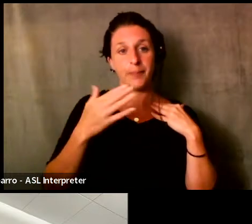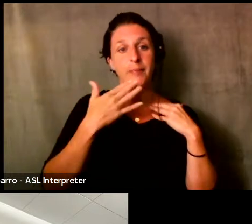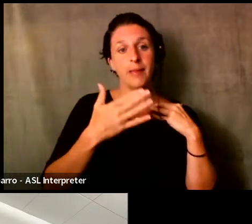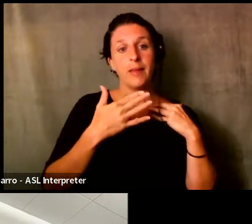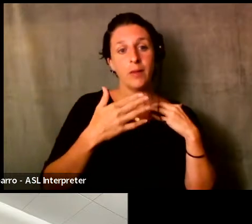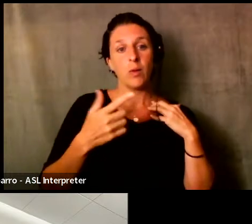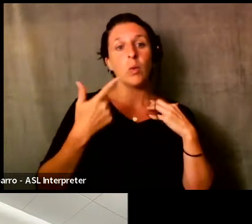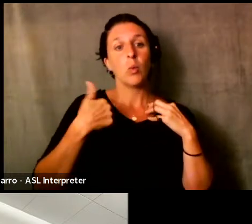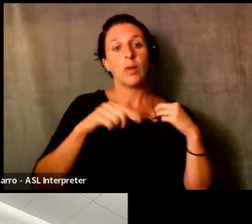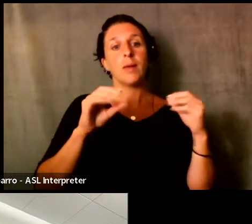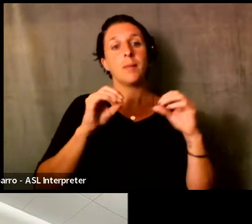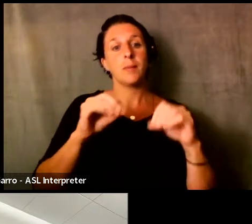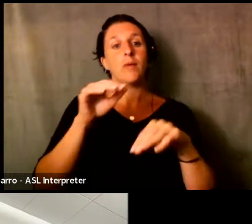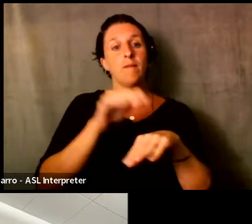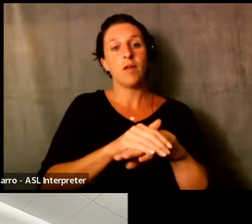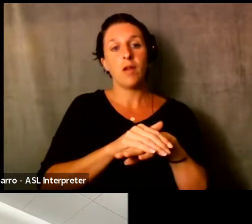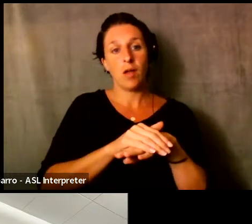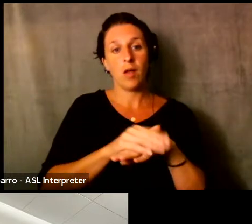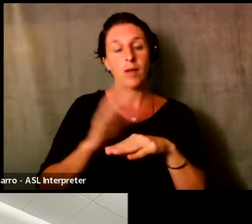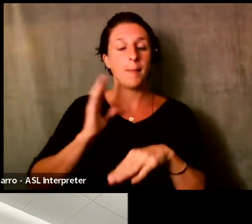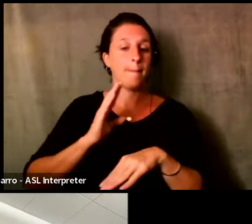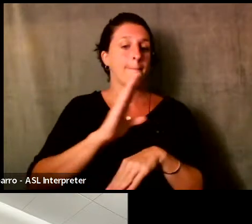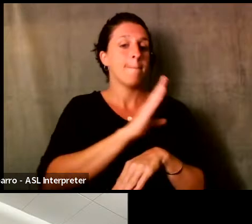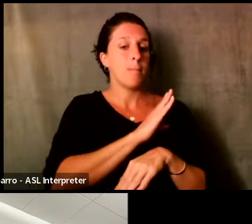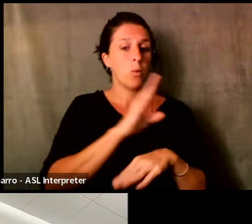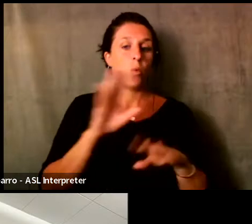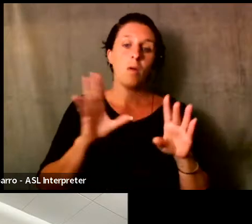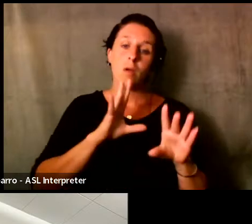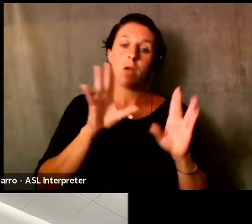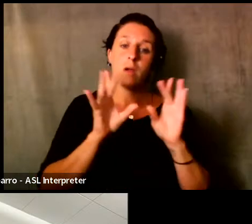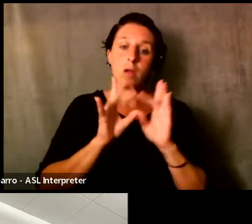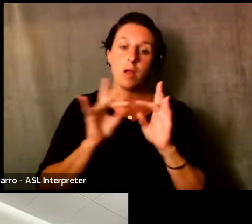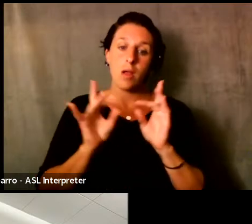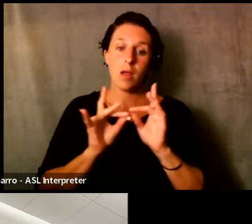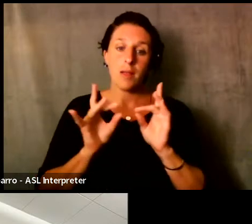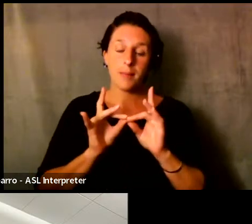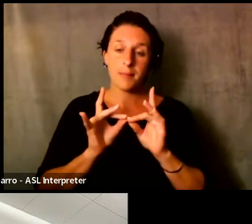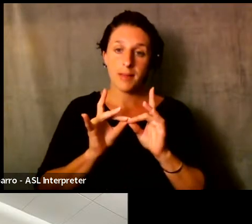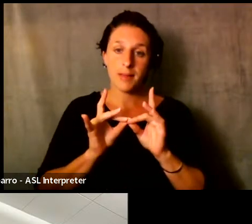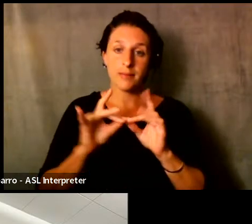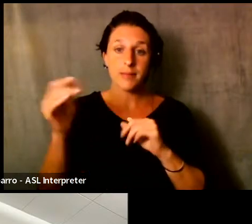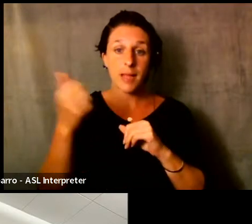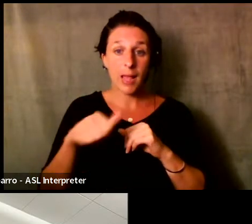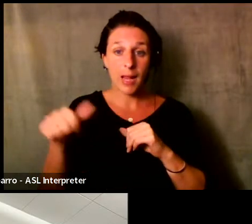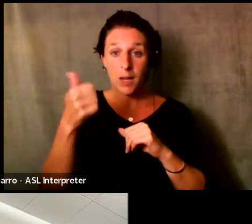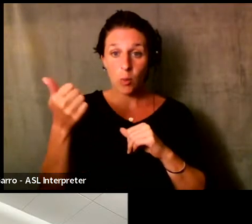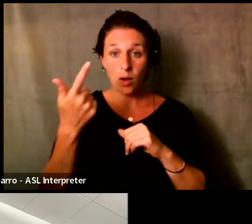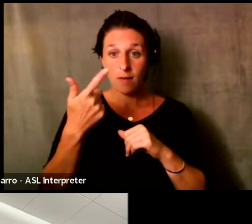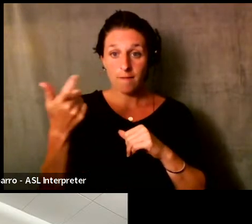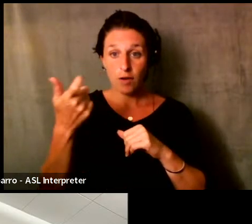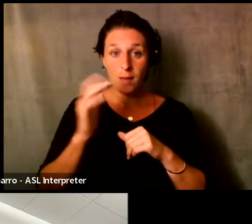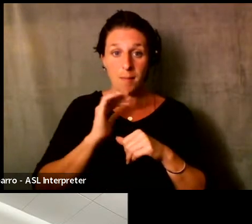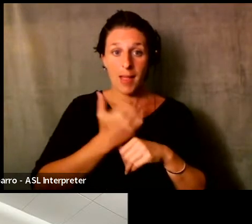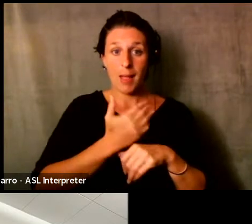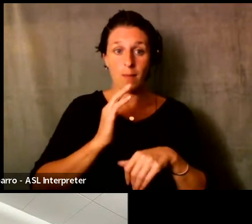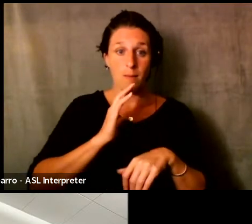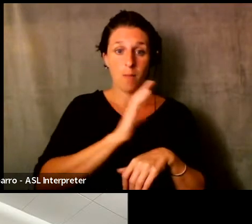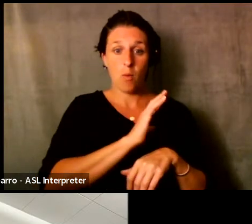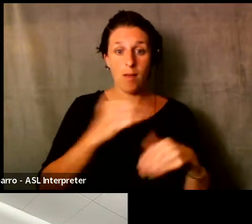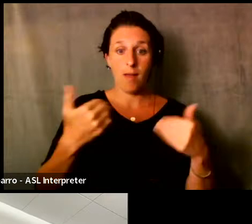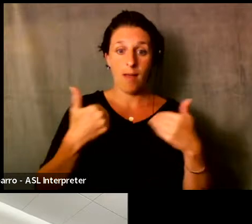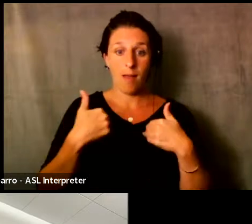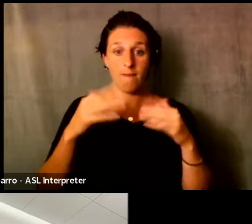We will move on to board comments. Does anybody from our board have a comment?